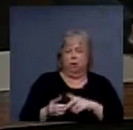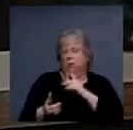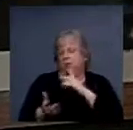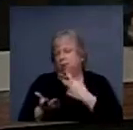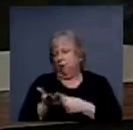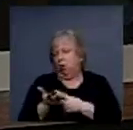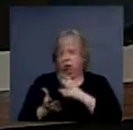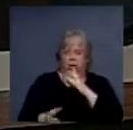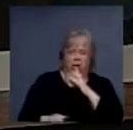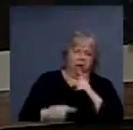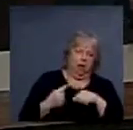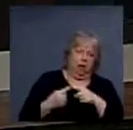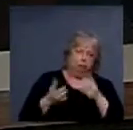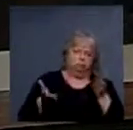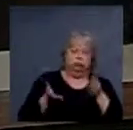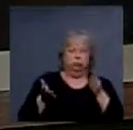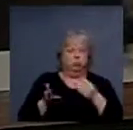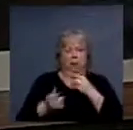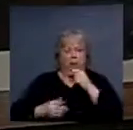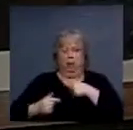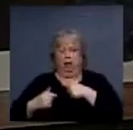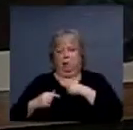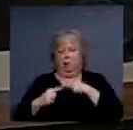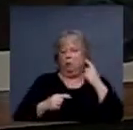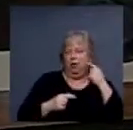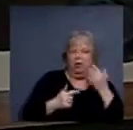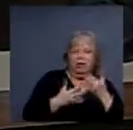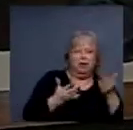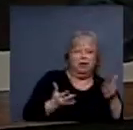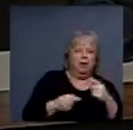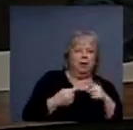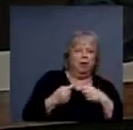about not me, but you hear this thing about